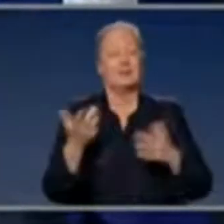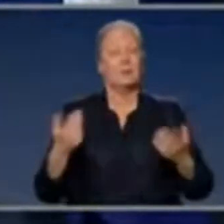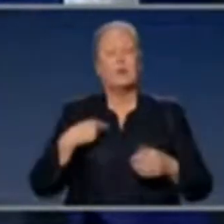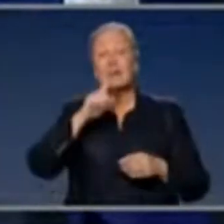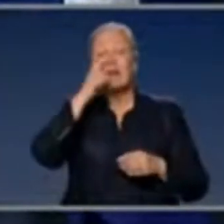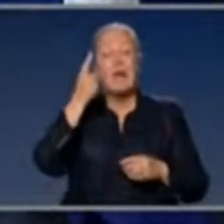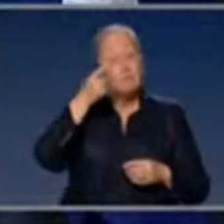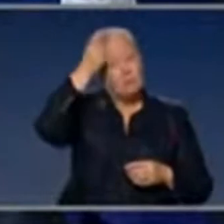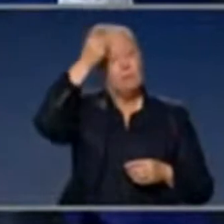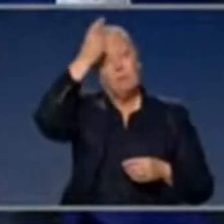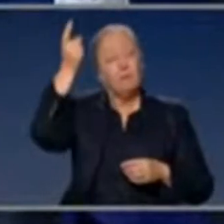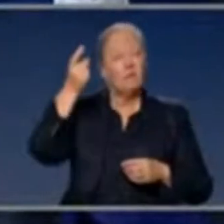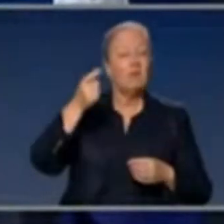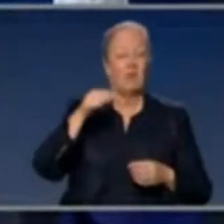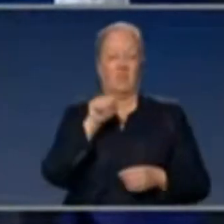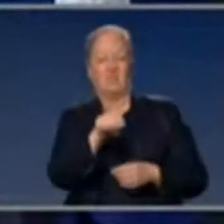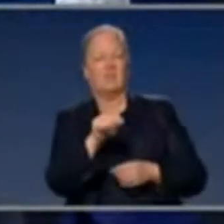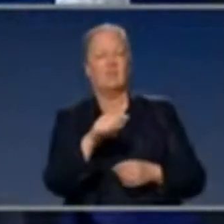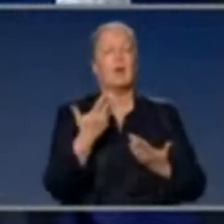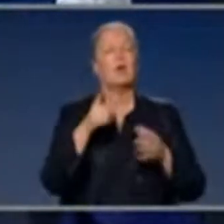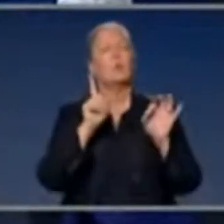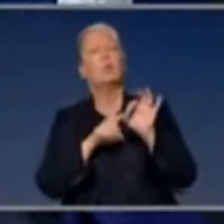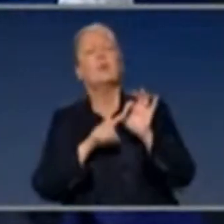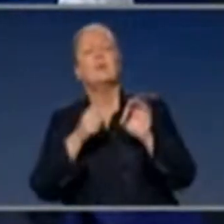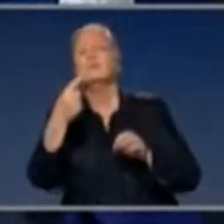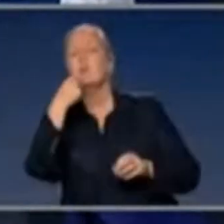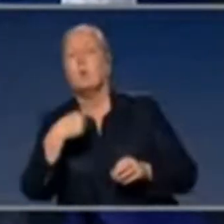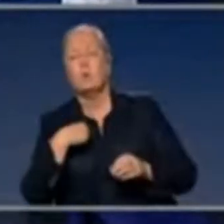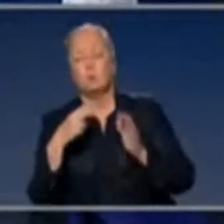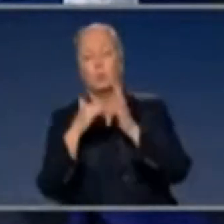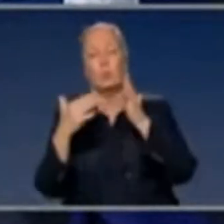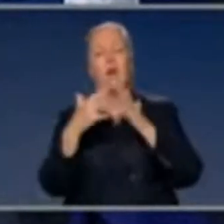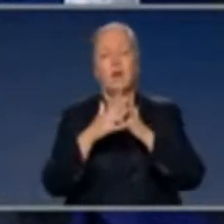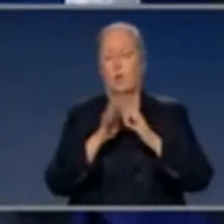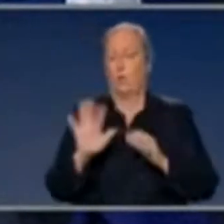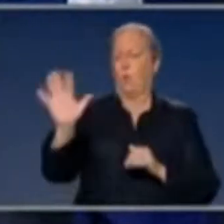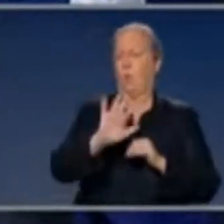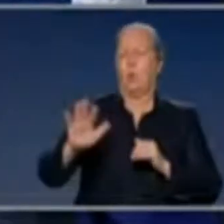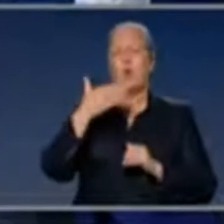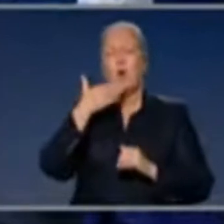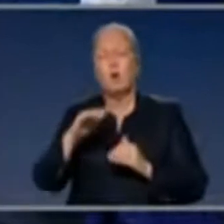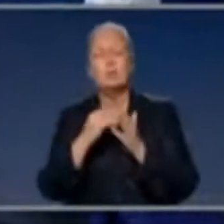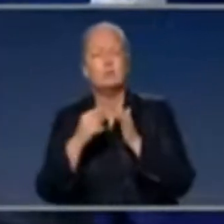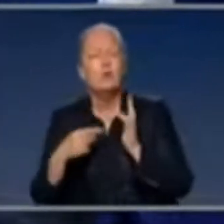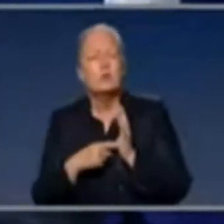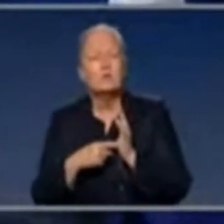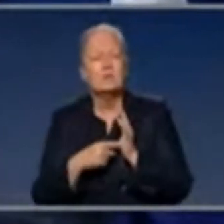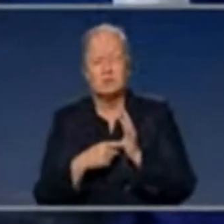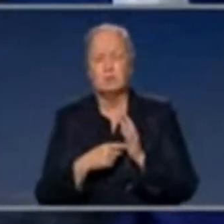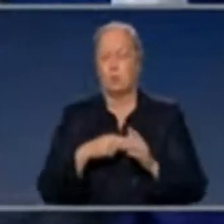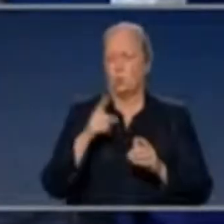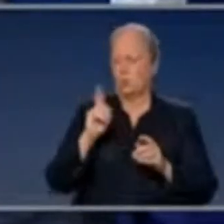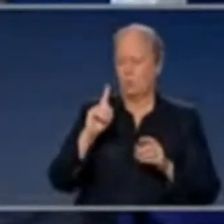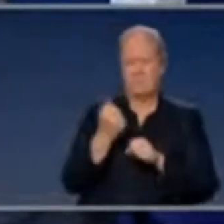made on an arbitrary basis. I'm not suggesting they are. I'm just saying, and it was agreed today, that we are going to ask once again, it's a very